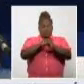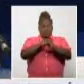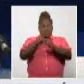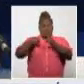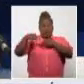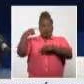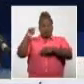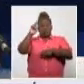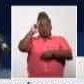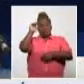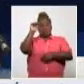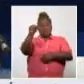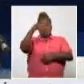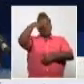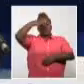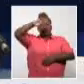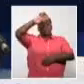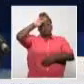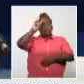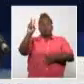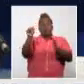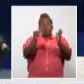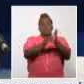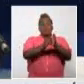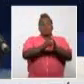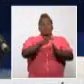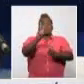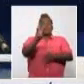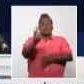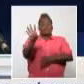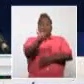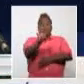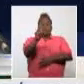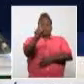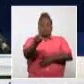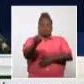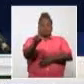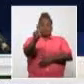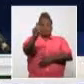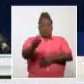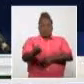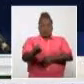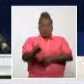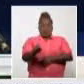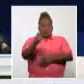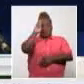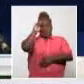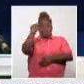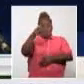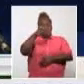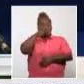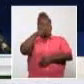1,659, and confirmed 631. In primary health care, a total of